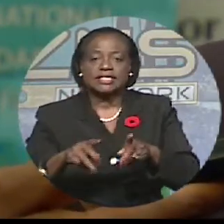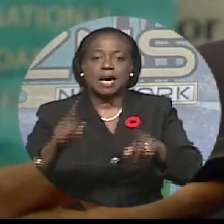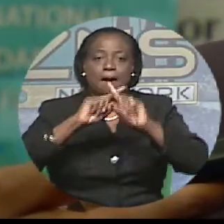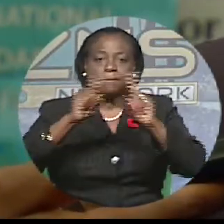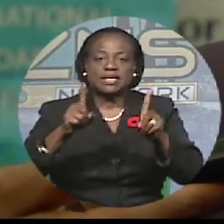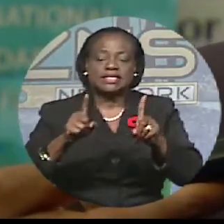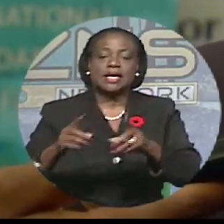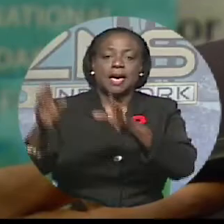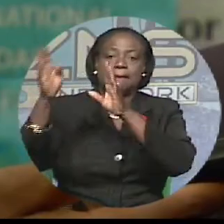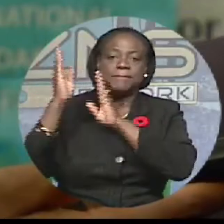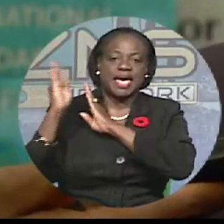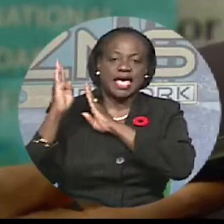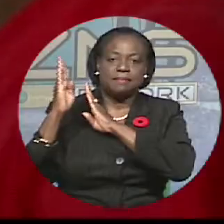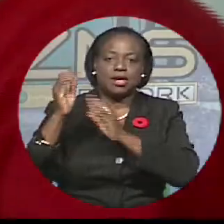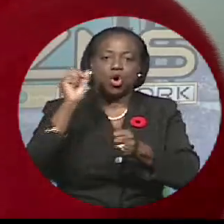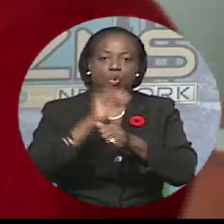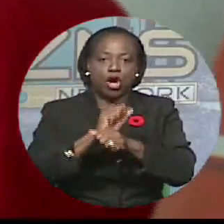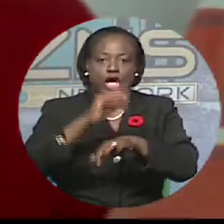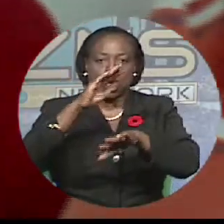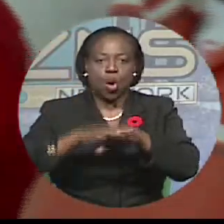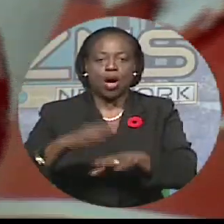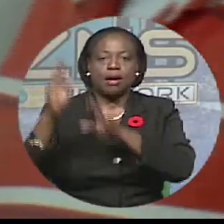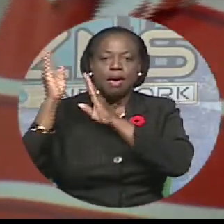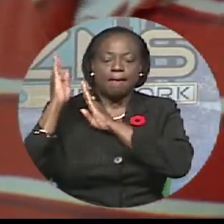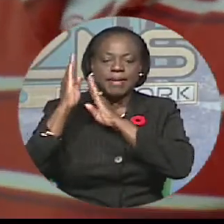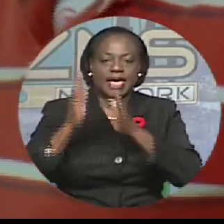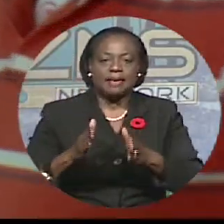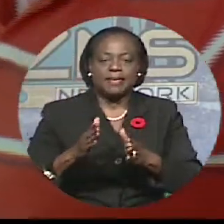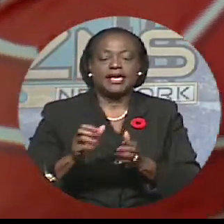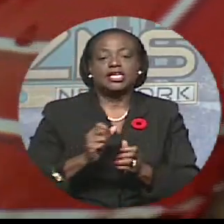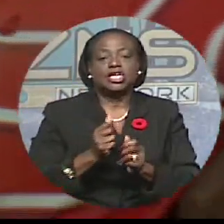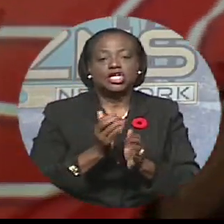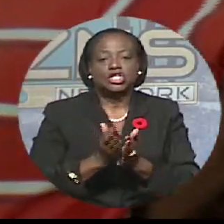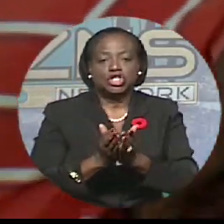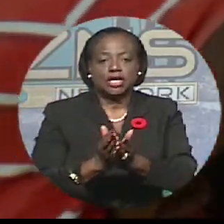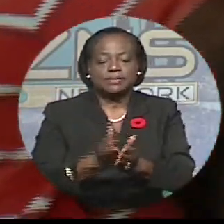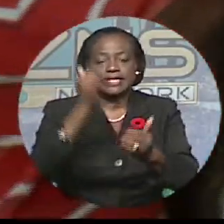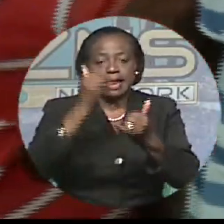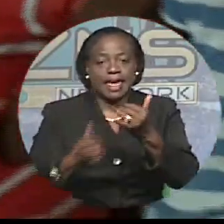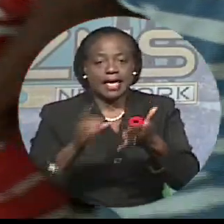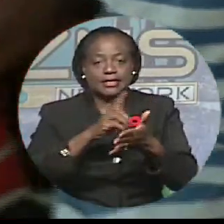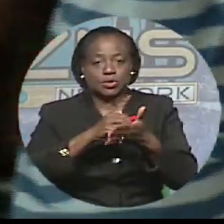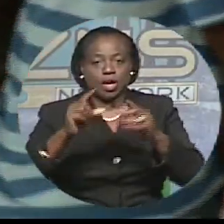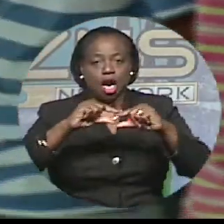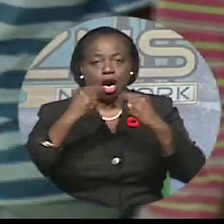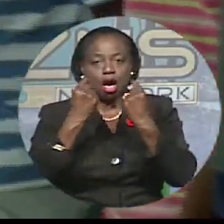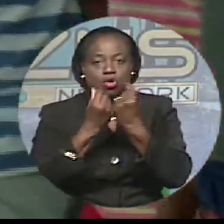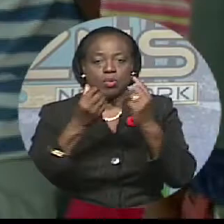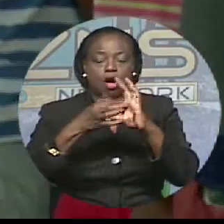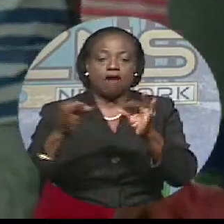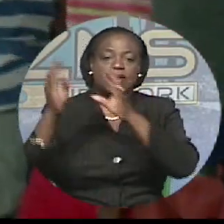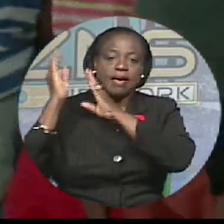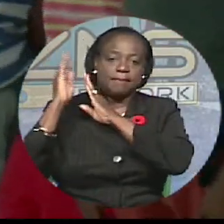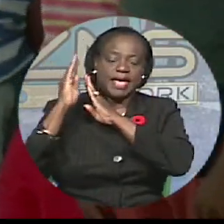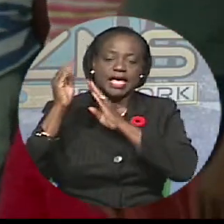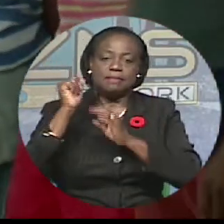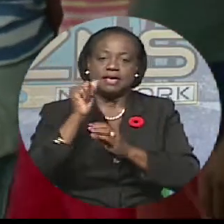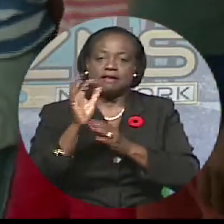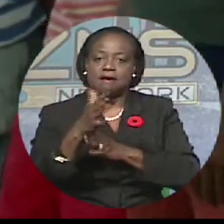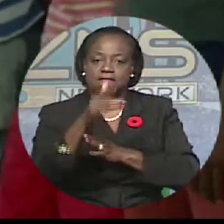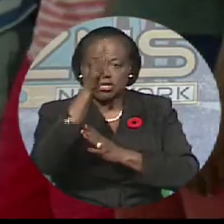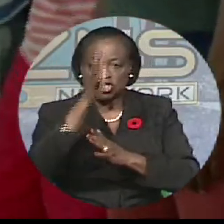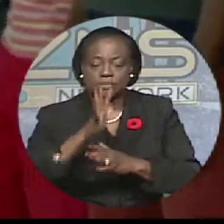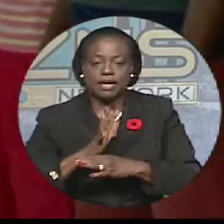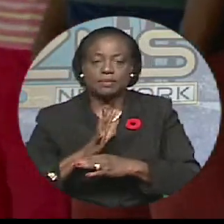working on Bahamian vessels. And just last week, a group of Dominican poachers were charged in the magistrate's court for breaching the